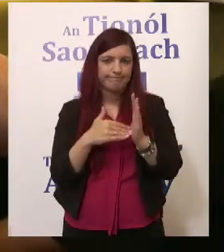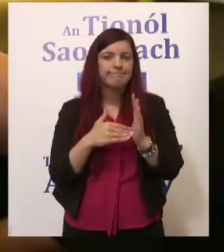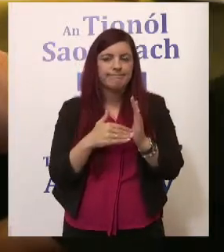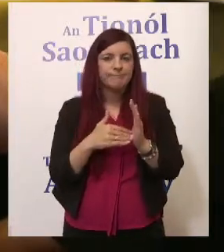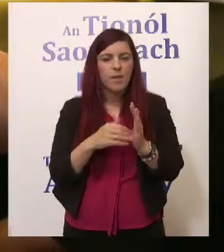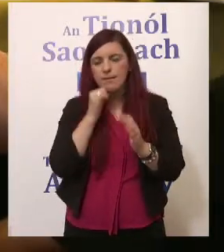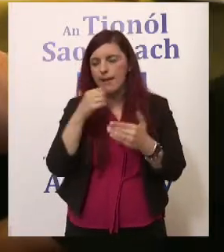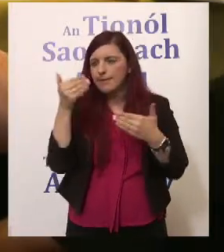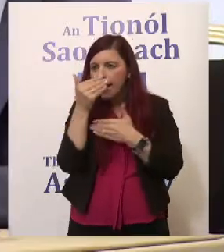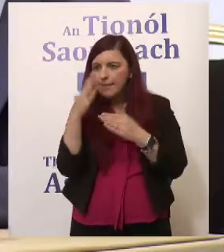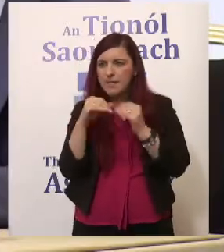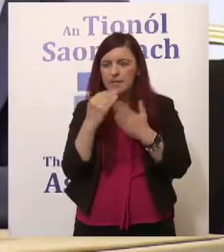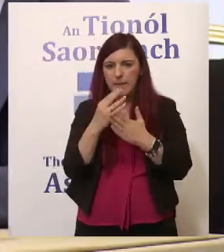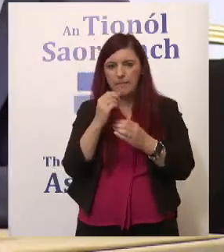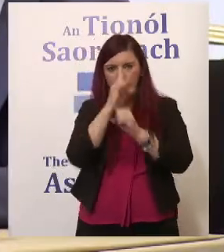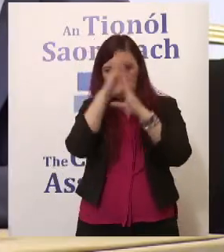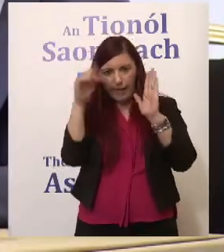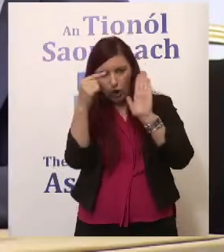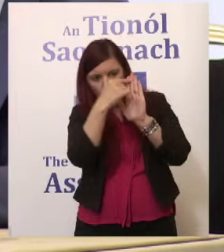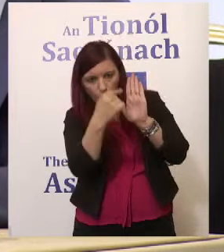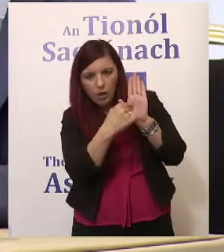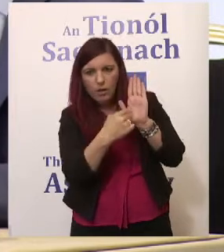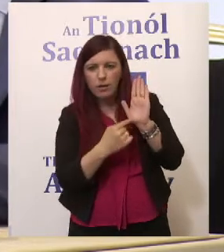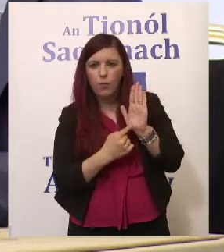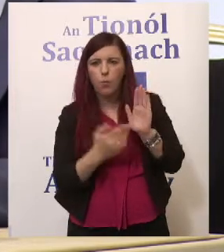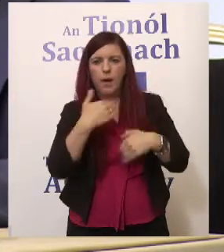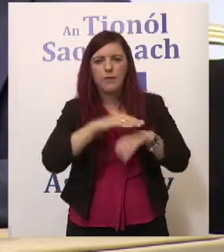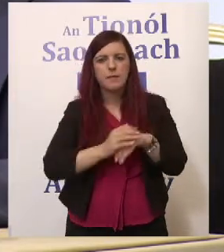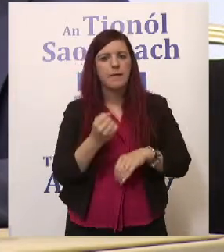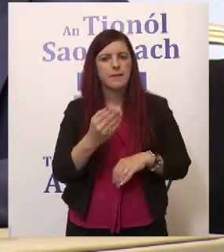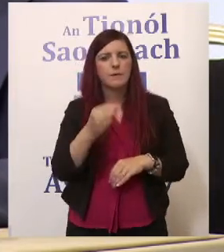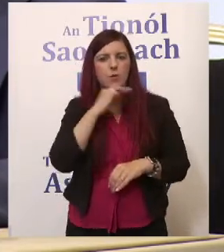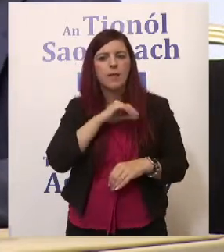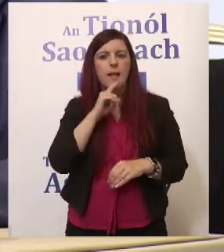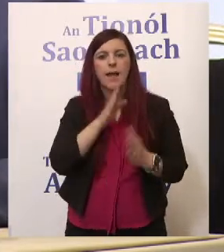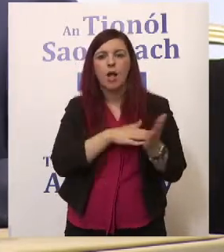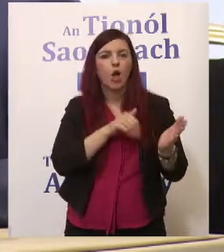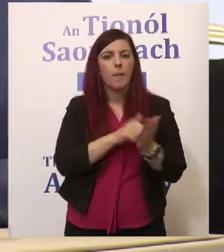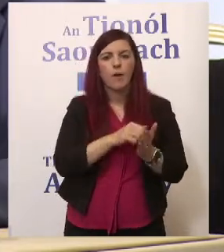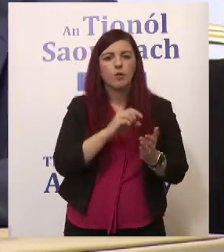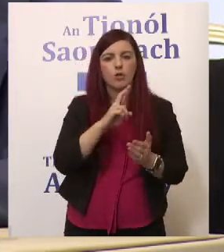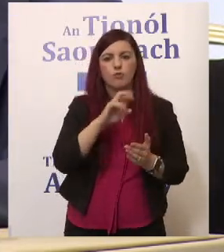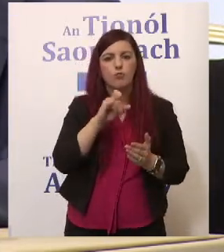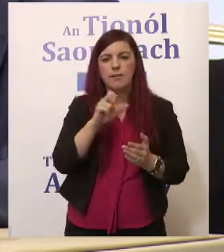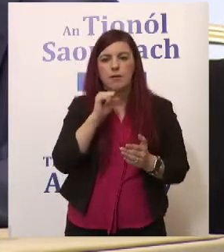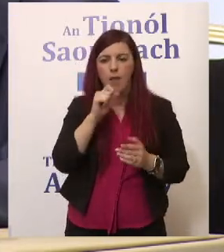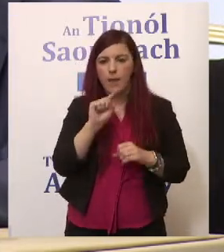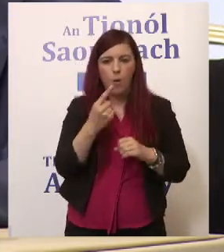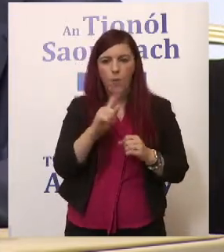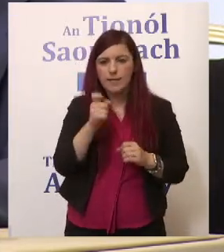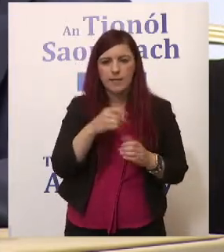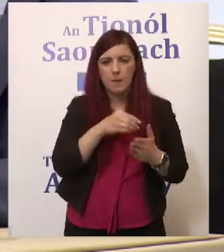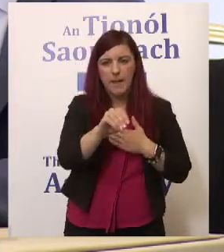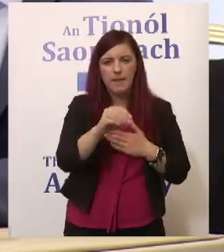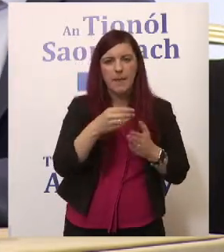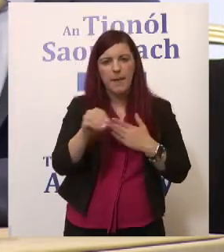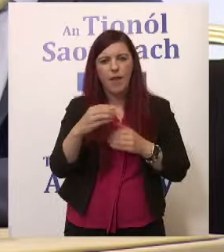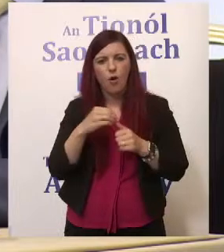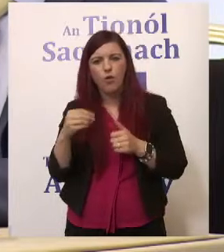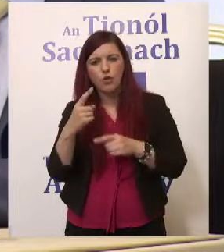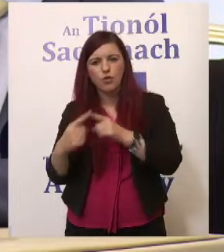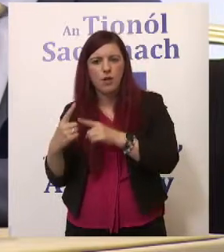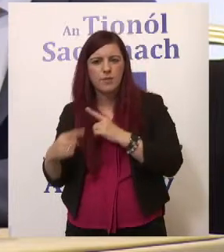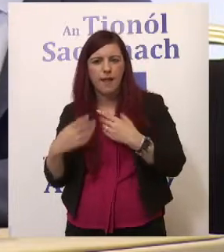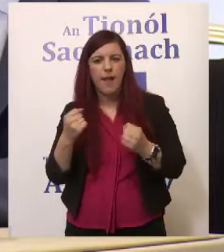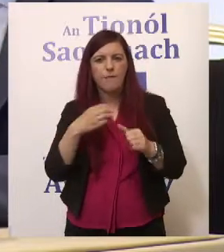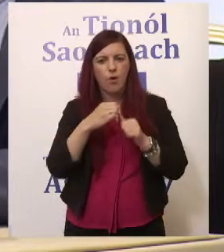it's about what the purpose and earmarking it and what it's for. Commercial rates aren't the only tax that businesses pay. They pay other charges. If you're a restaurant, you have